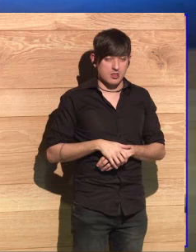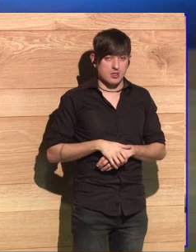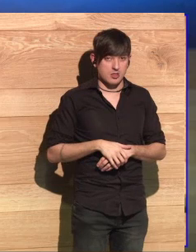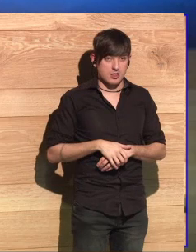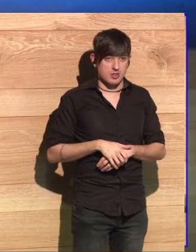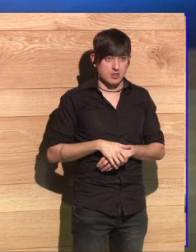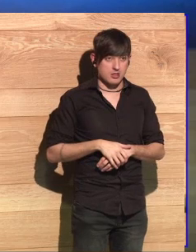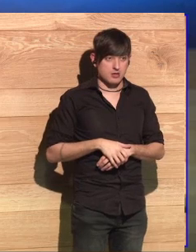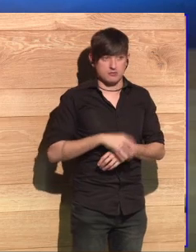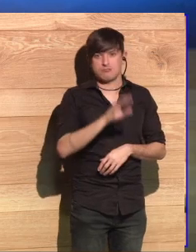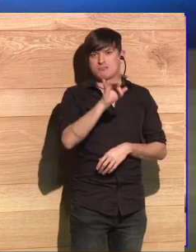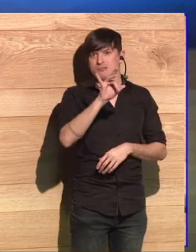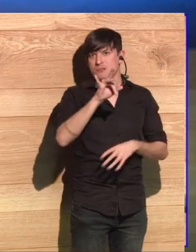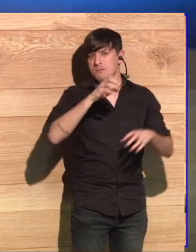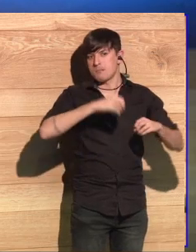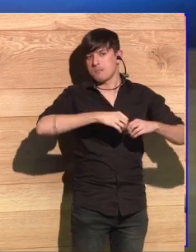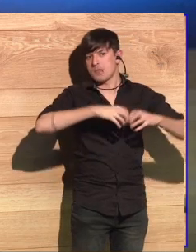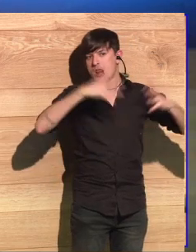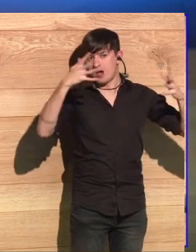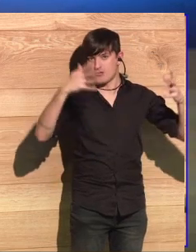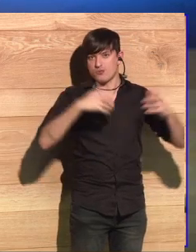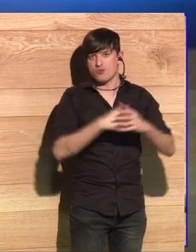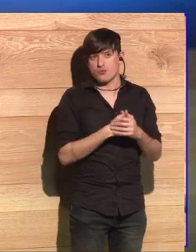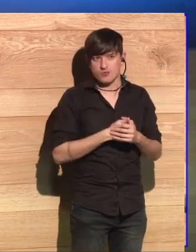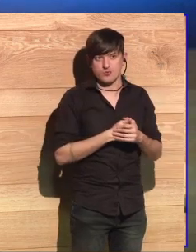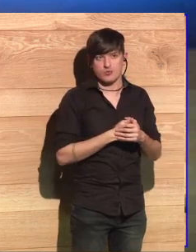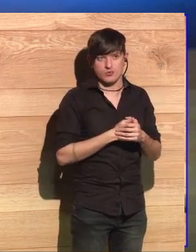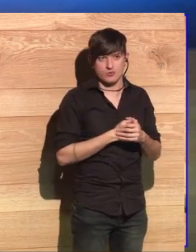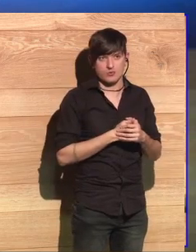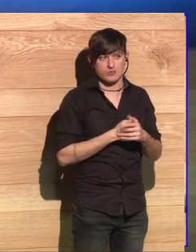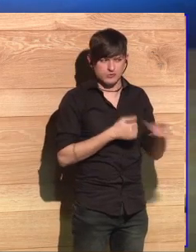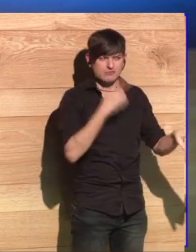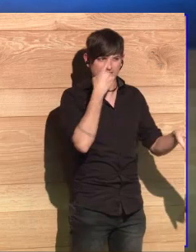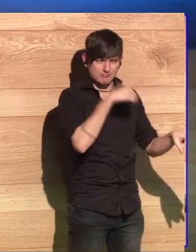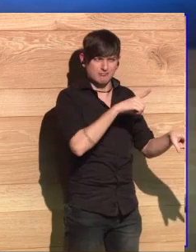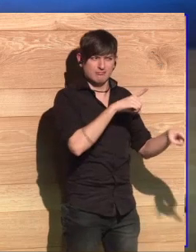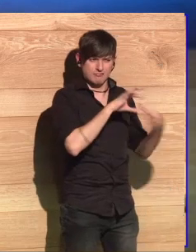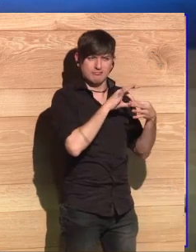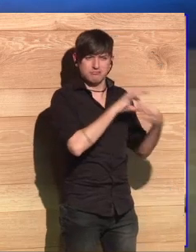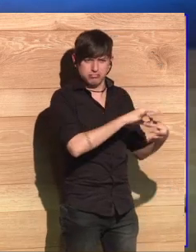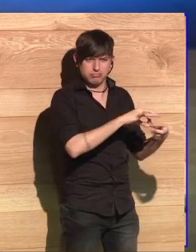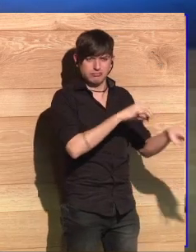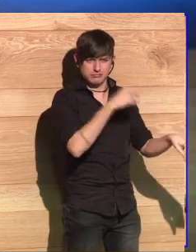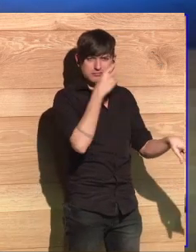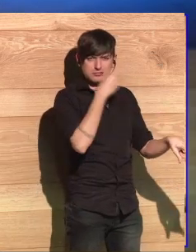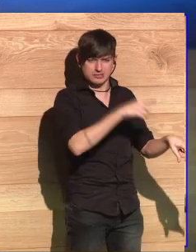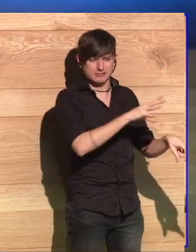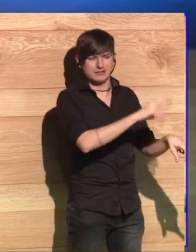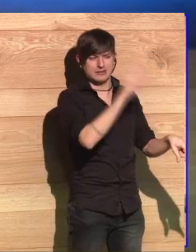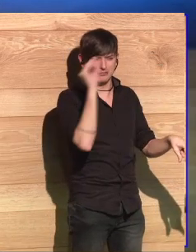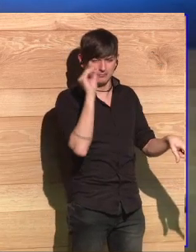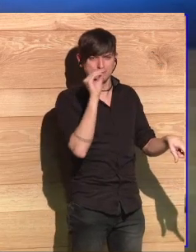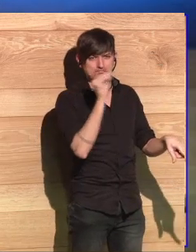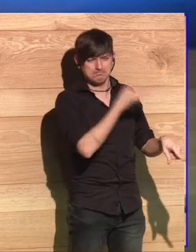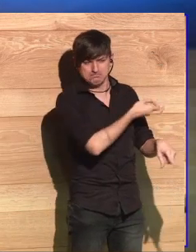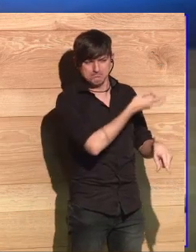It's a miracle, really, when you think about it. I know exactly what he's talking about, finding a place to sit. It's the same thing in